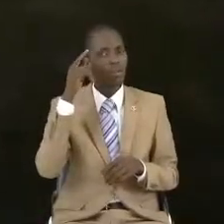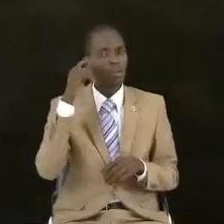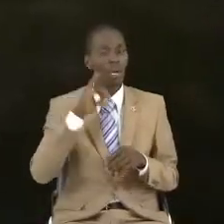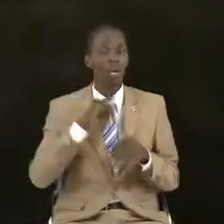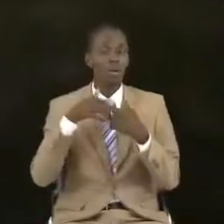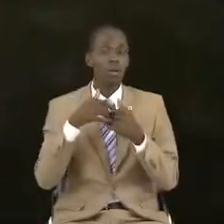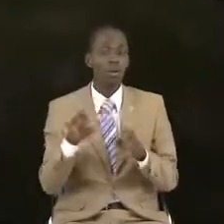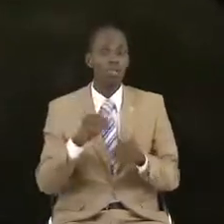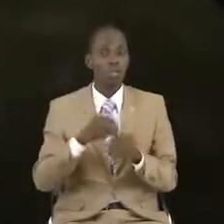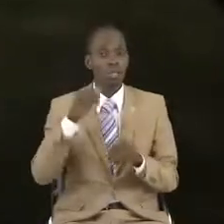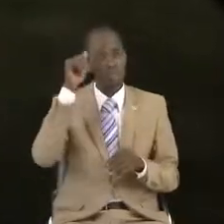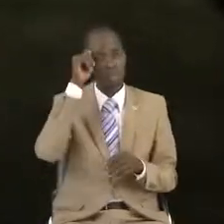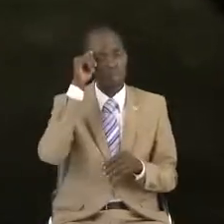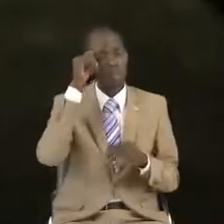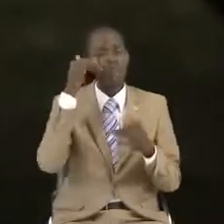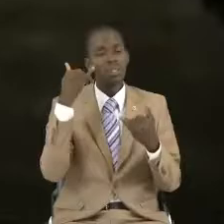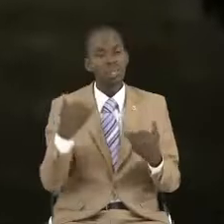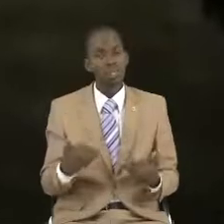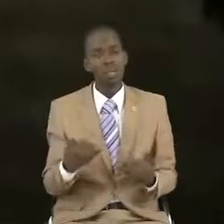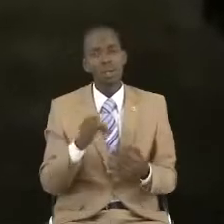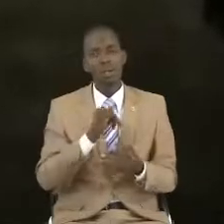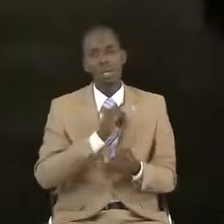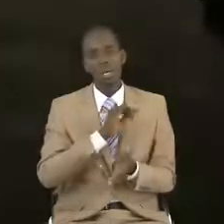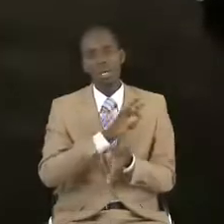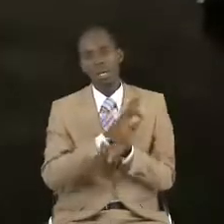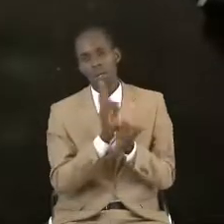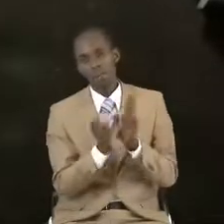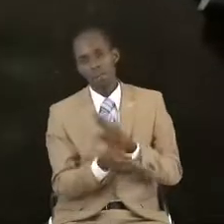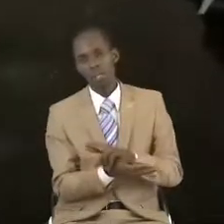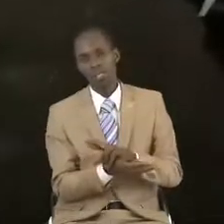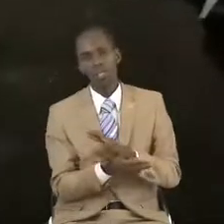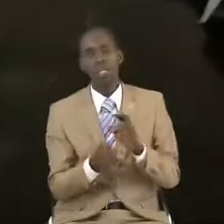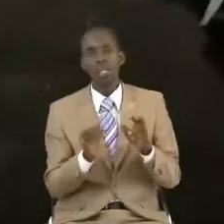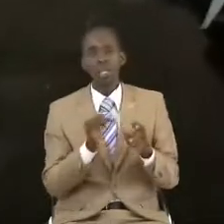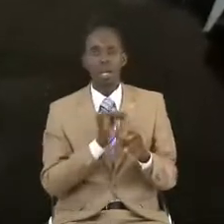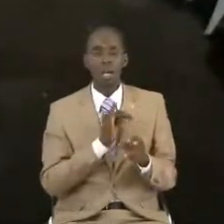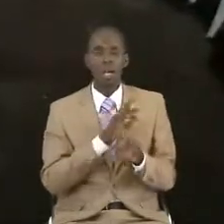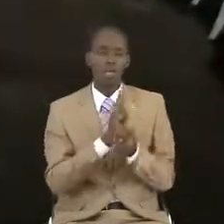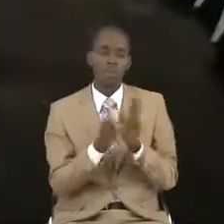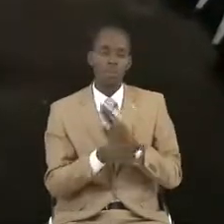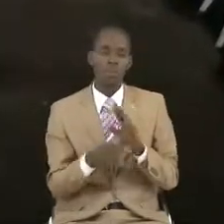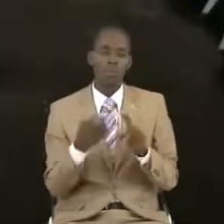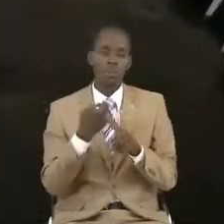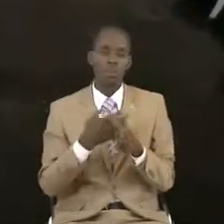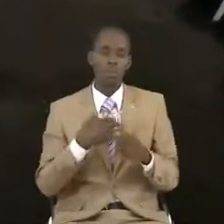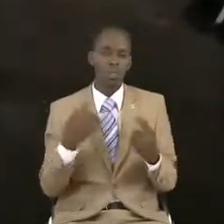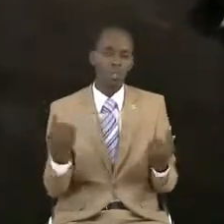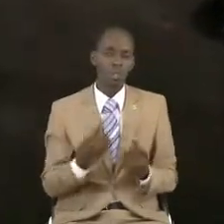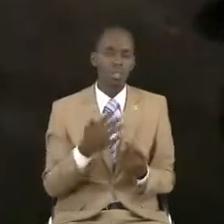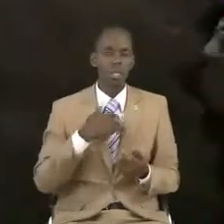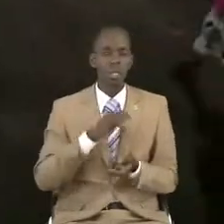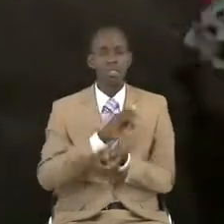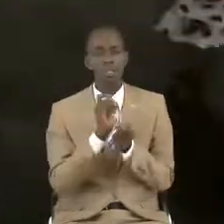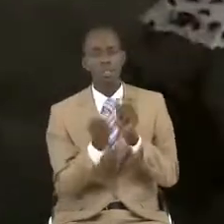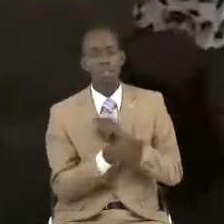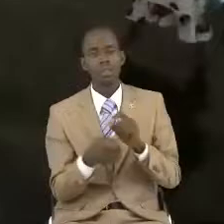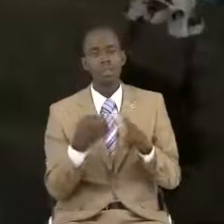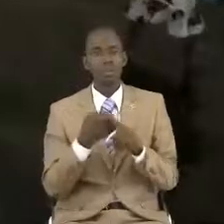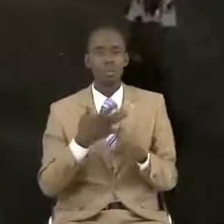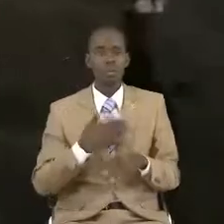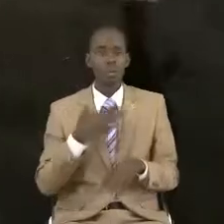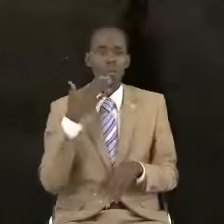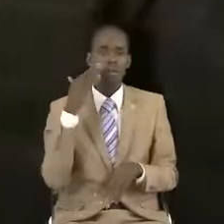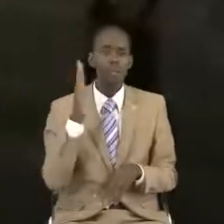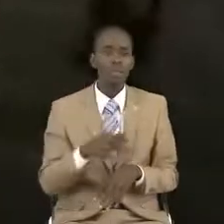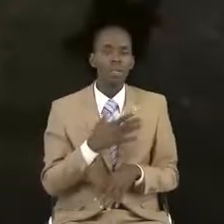repent i turn from my sin i turn from my evil and tonight i